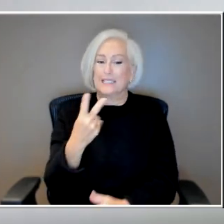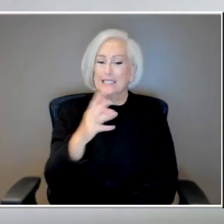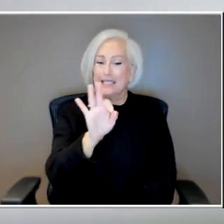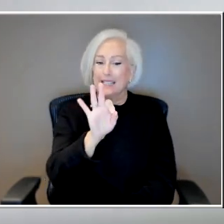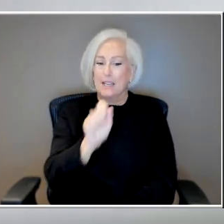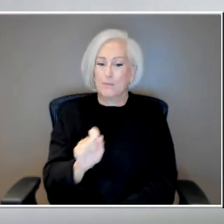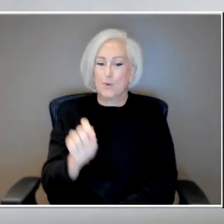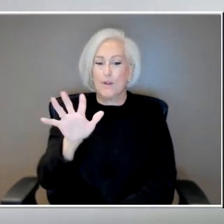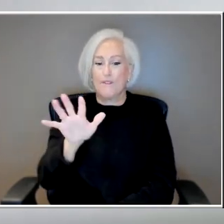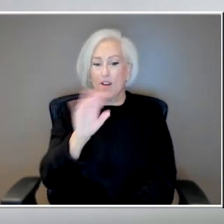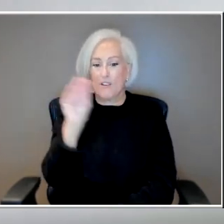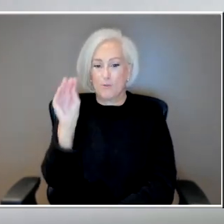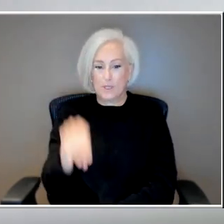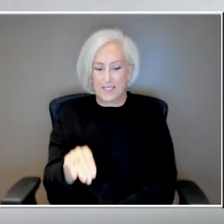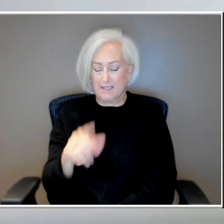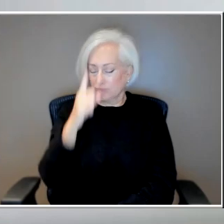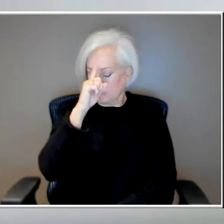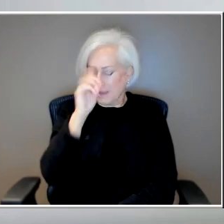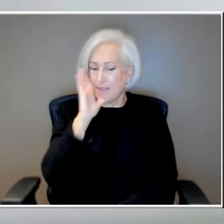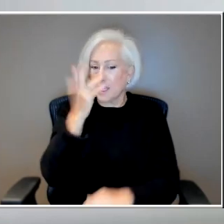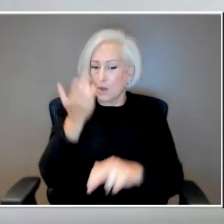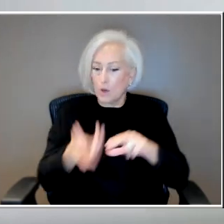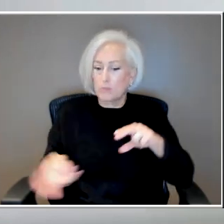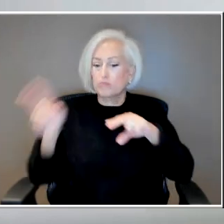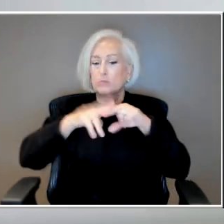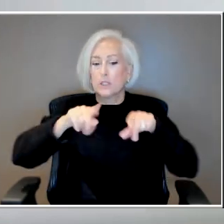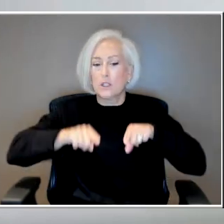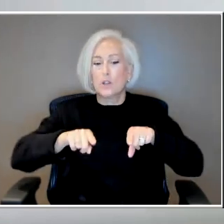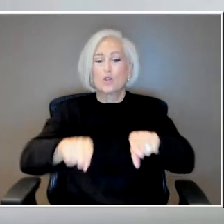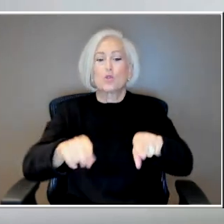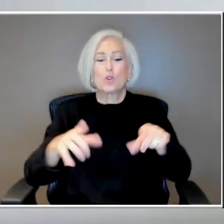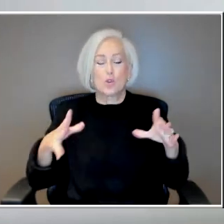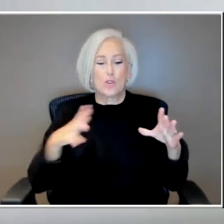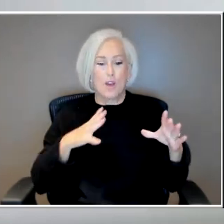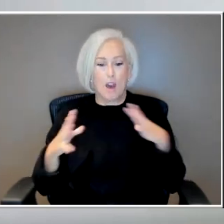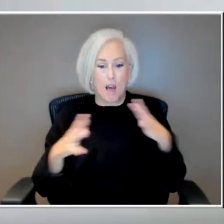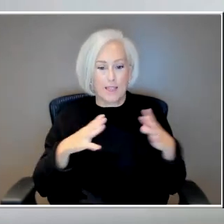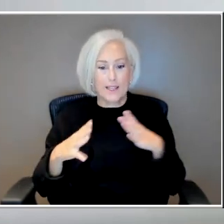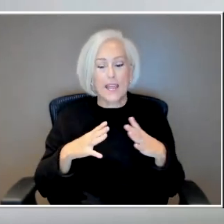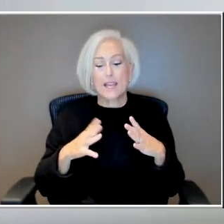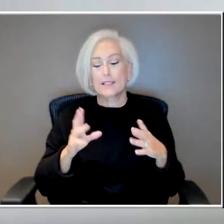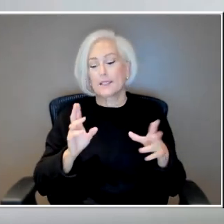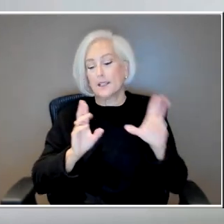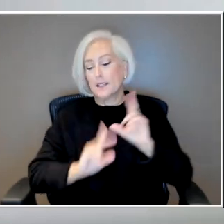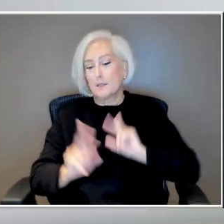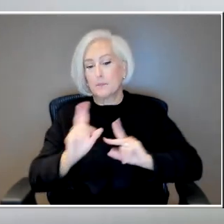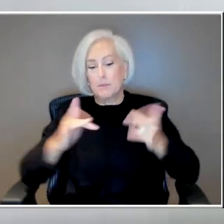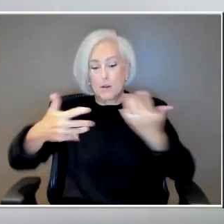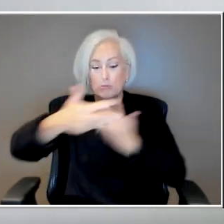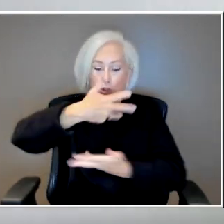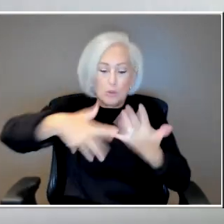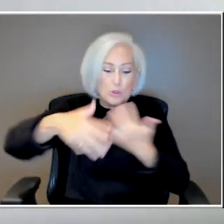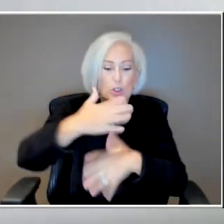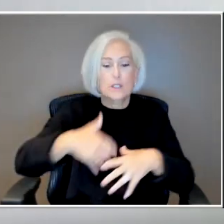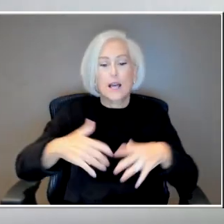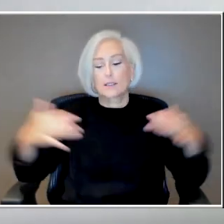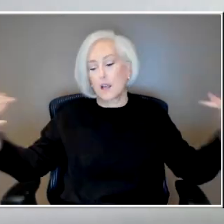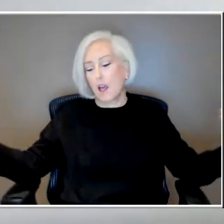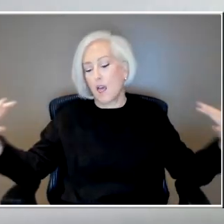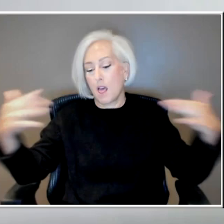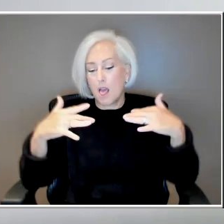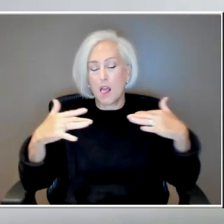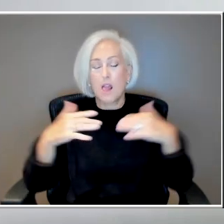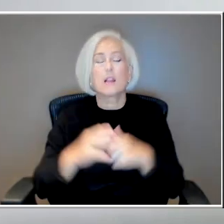to increase, particularly over the holidays. We've got gatherings, kids are out of school, we're going to be indoors. So I'm